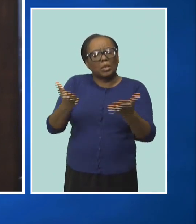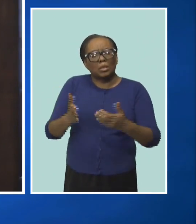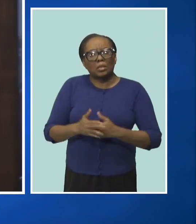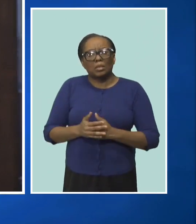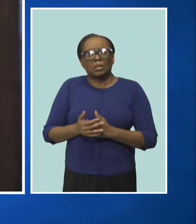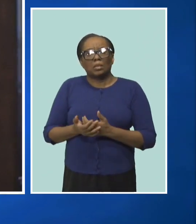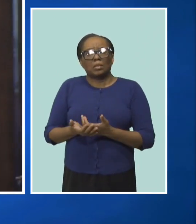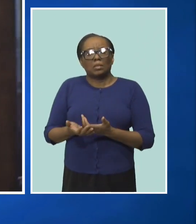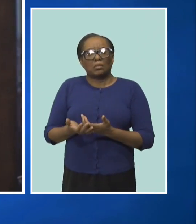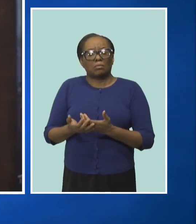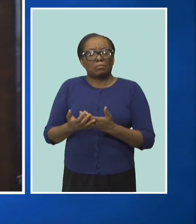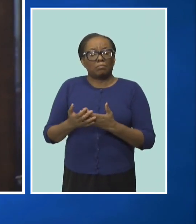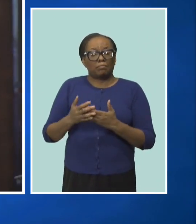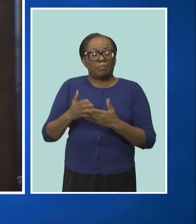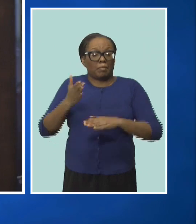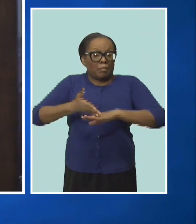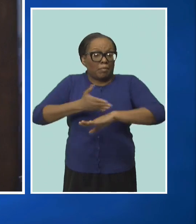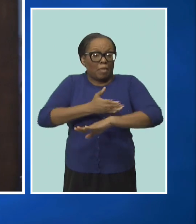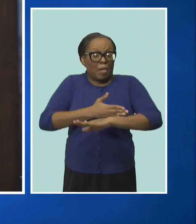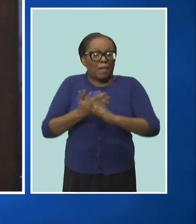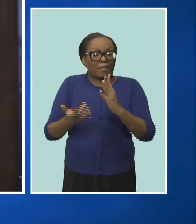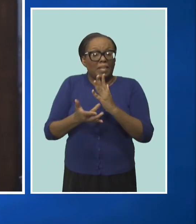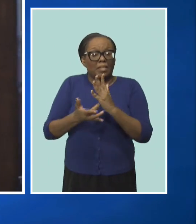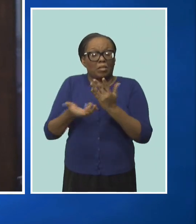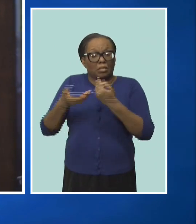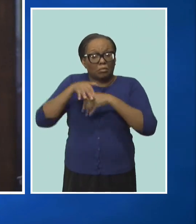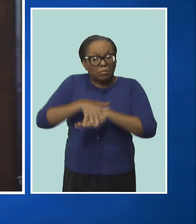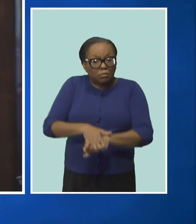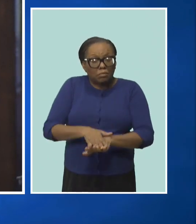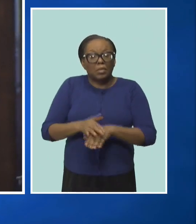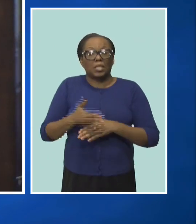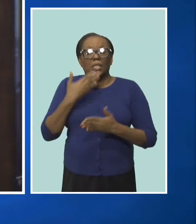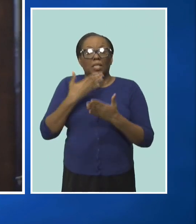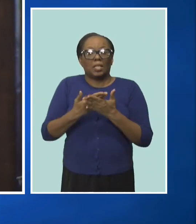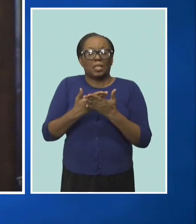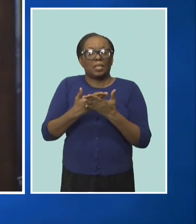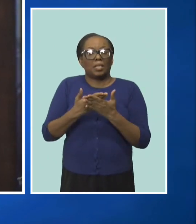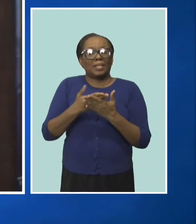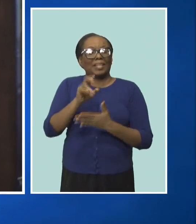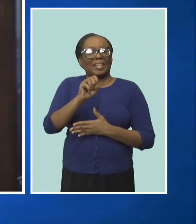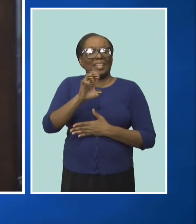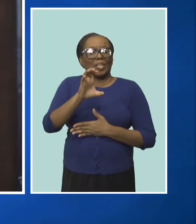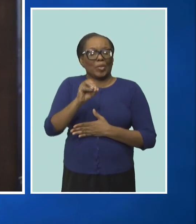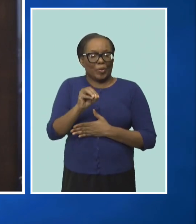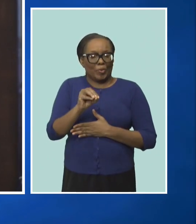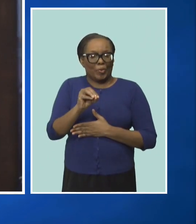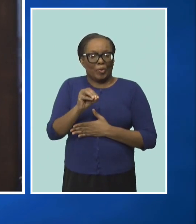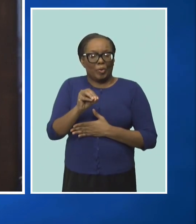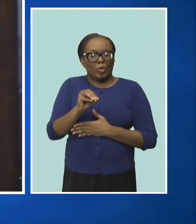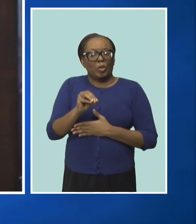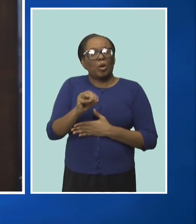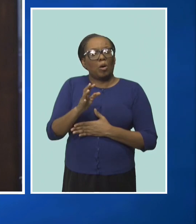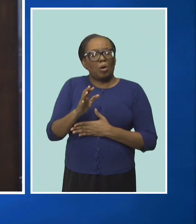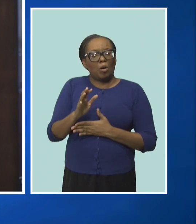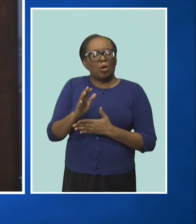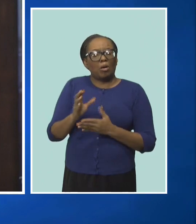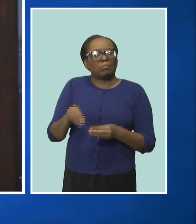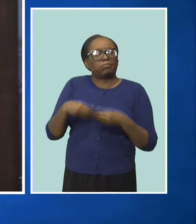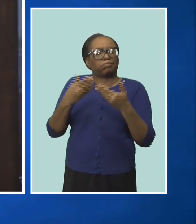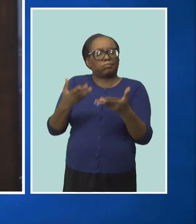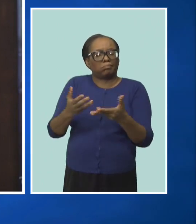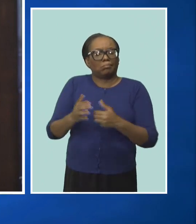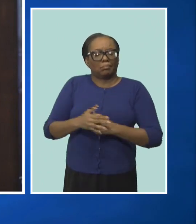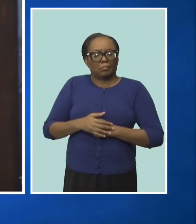of advanced technology, sustainable and eco-friendly practices, health and wellness tourism, whose